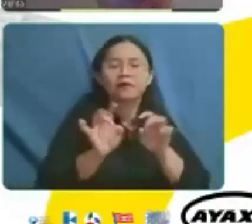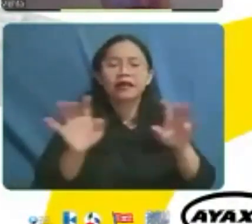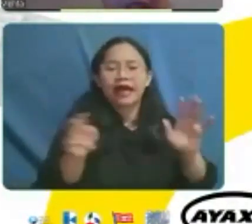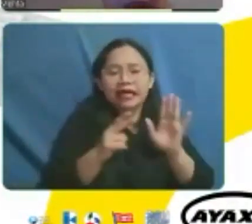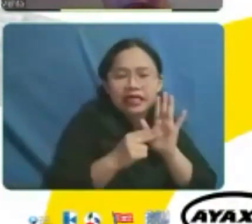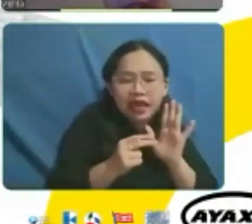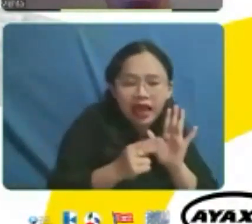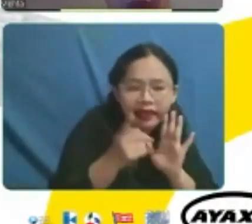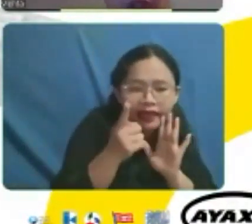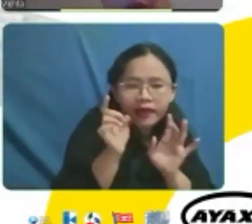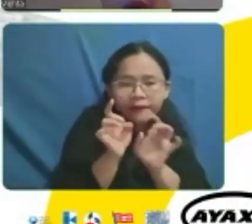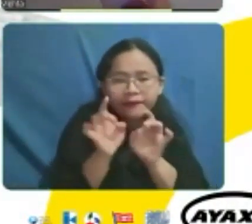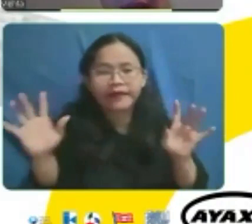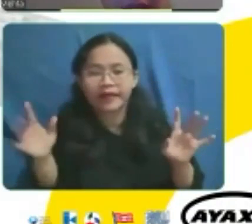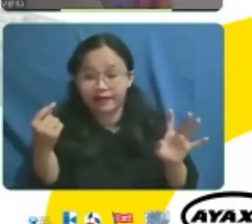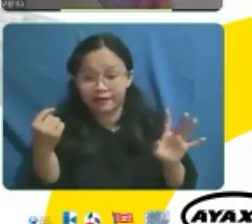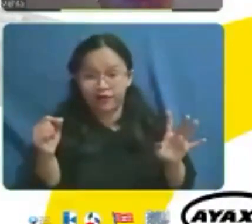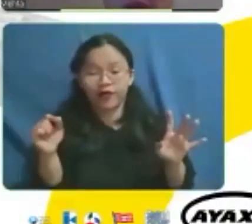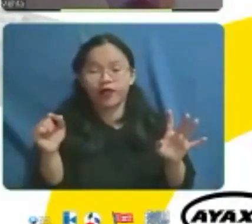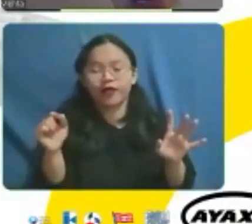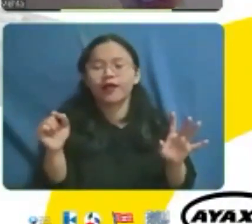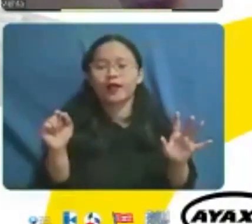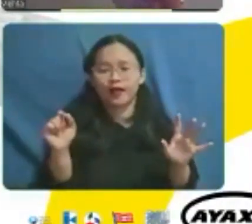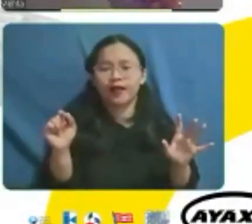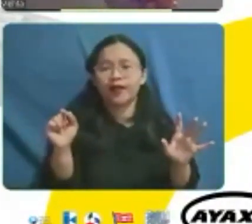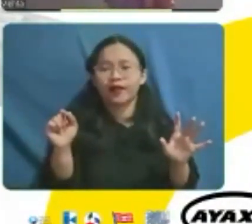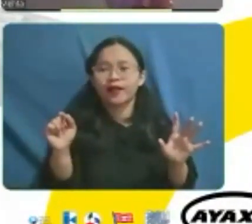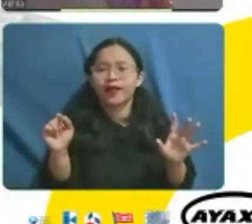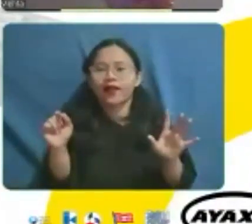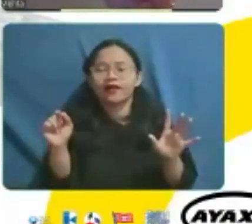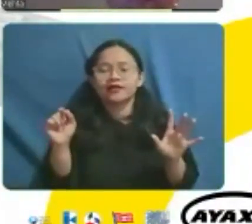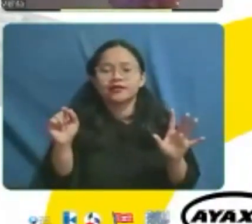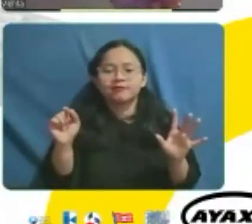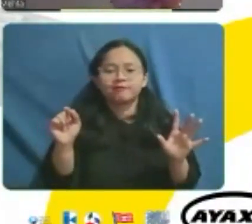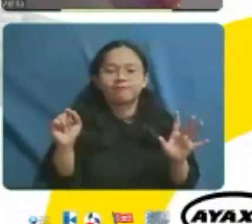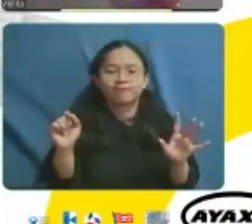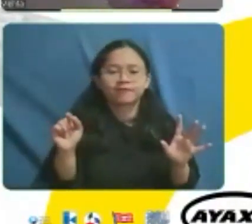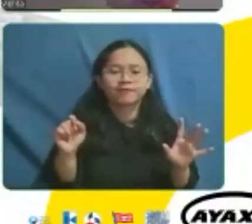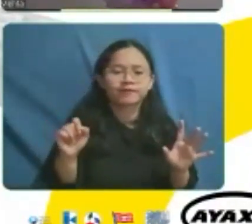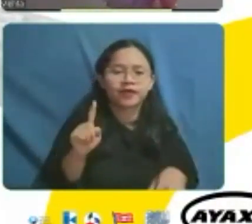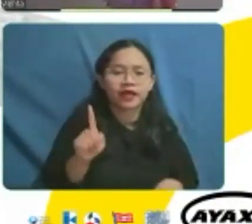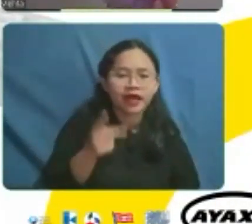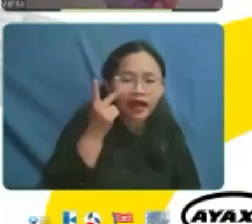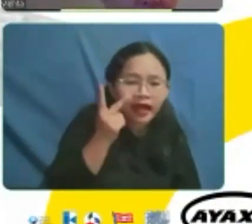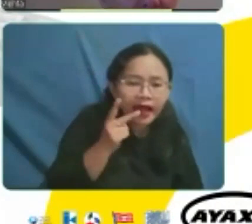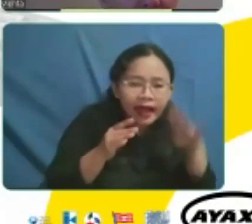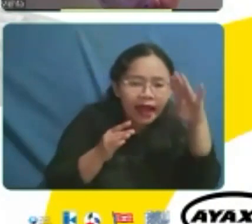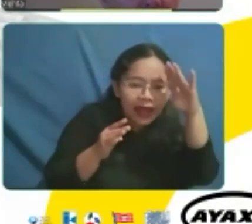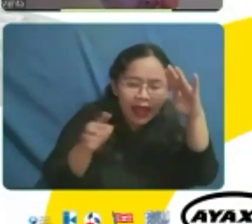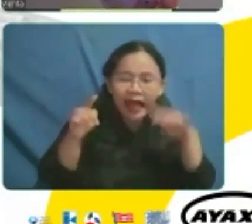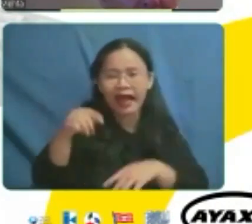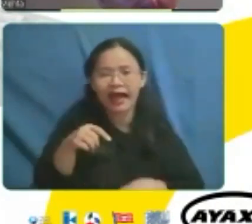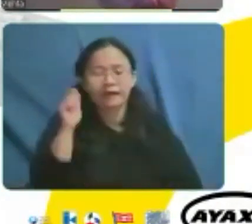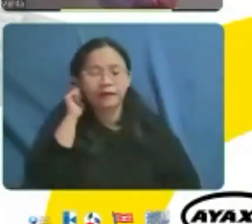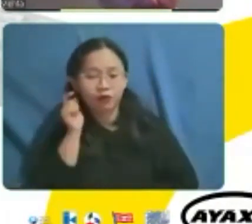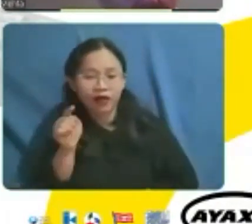fine particulate that he's exposed to, as opposed to less than 40 micrograms in the case of Amya. And if you see here on